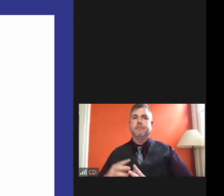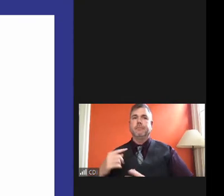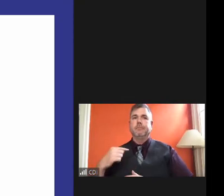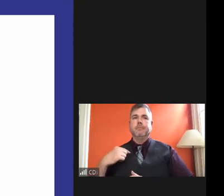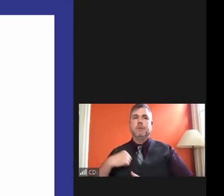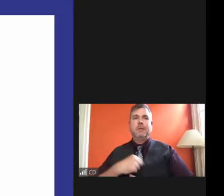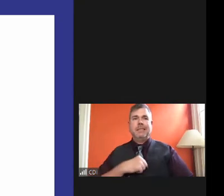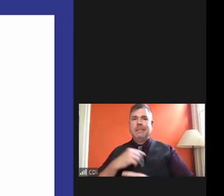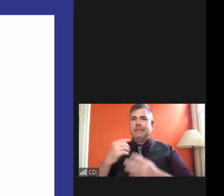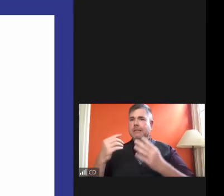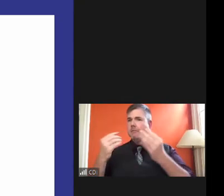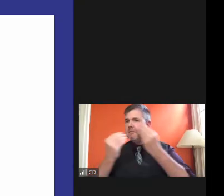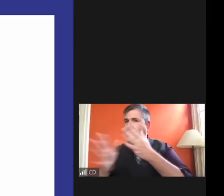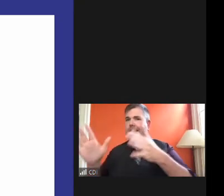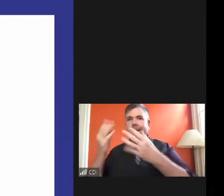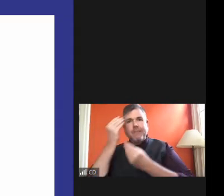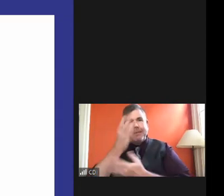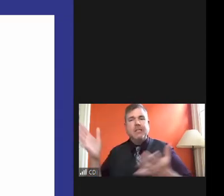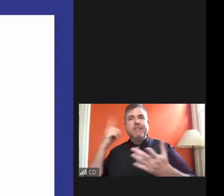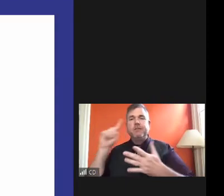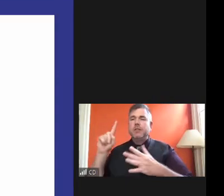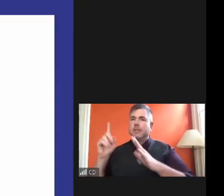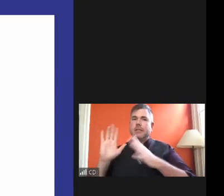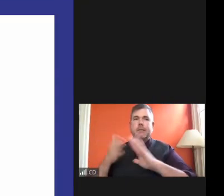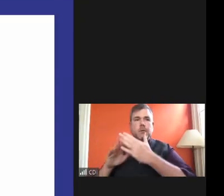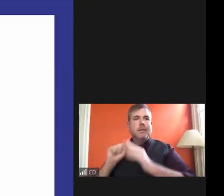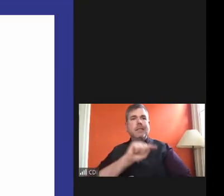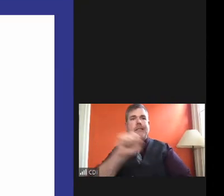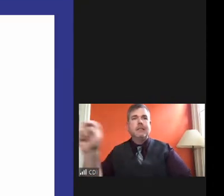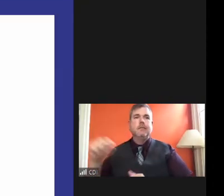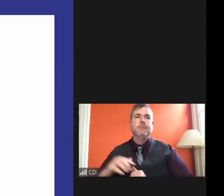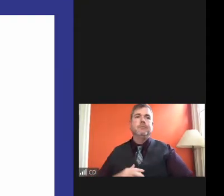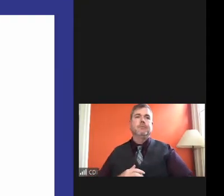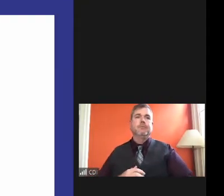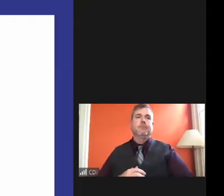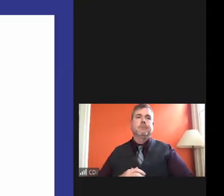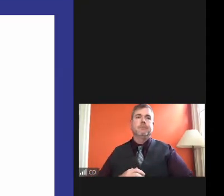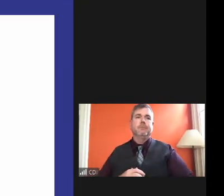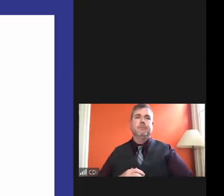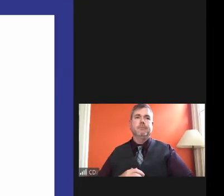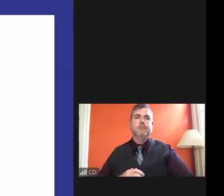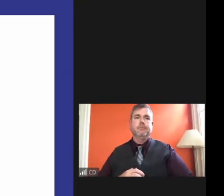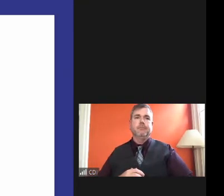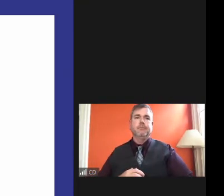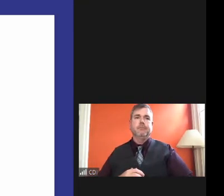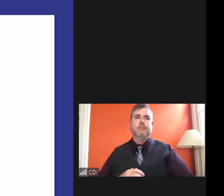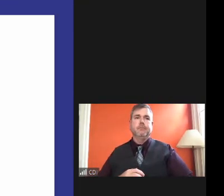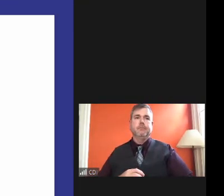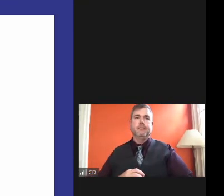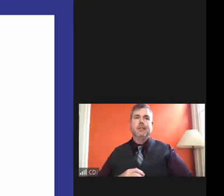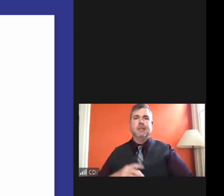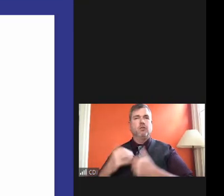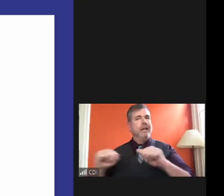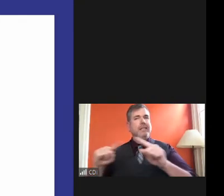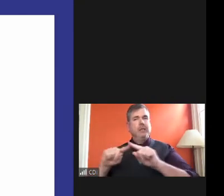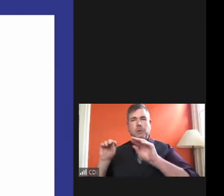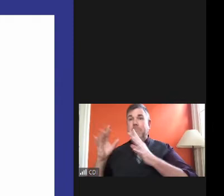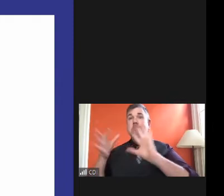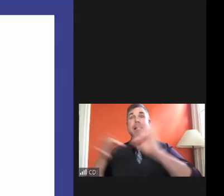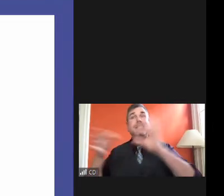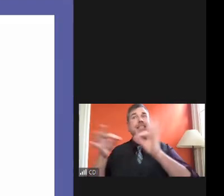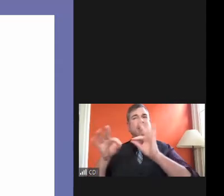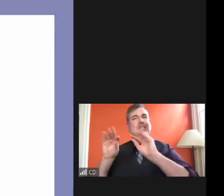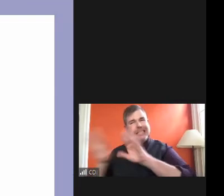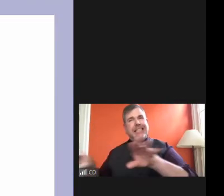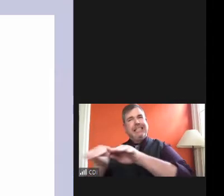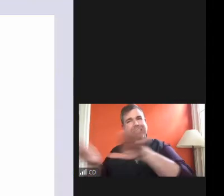that everyone is able to follow these, the more possibility we'll have of being able to reopen things safely.